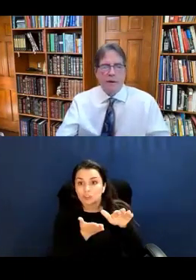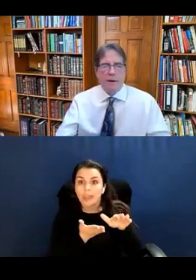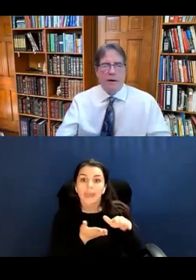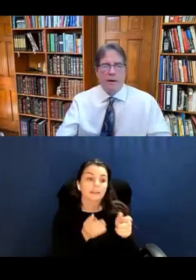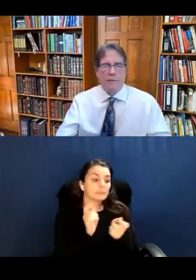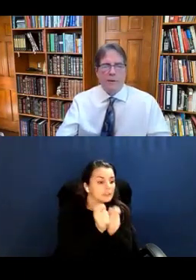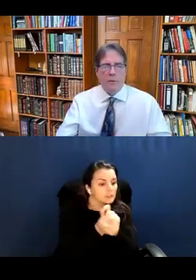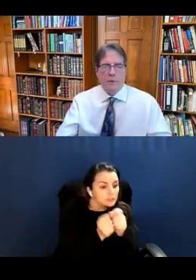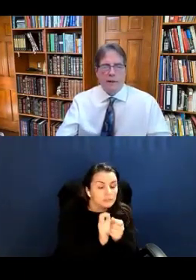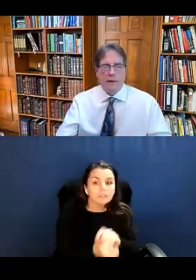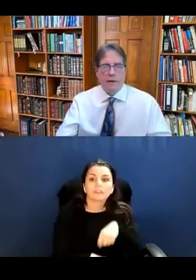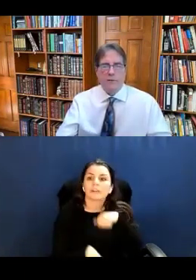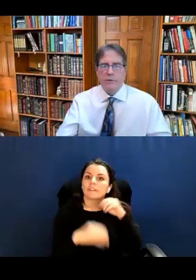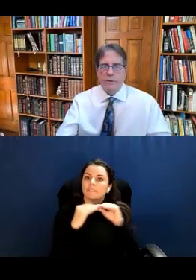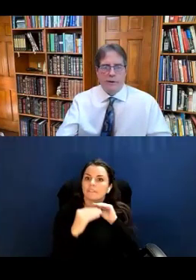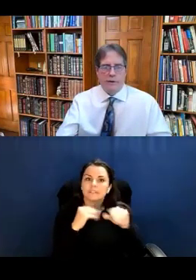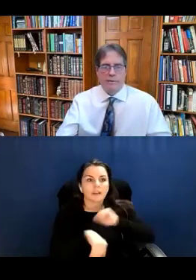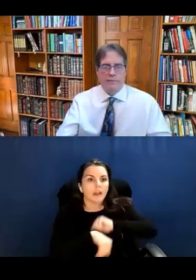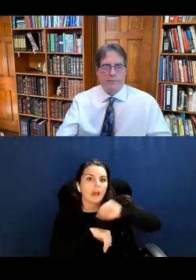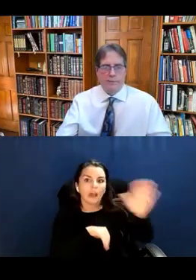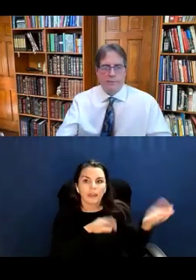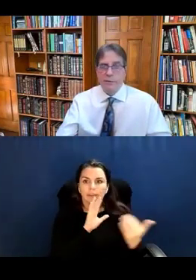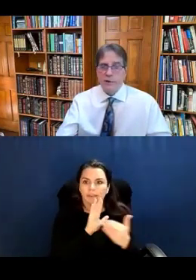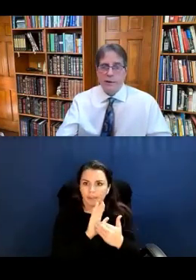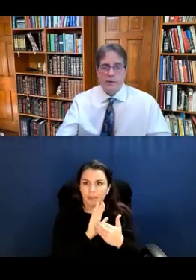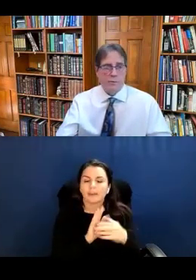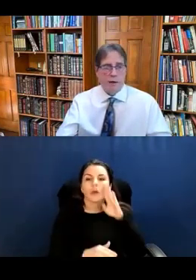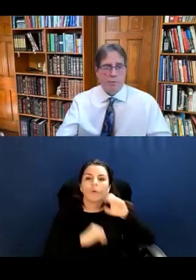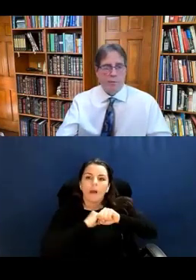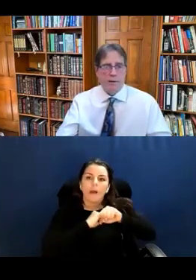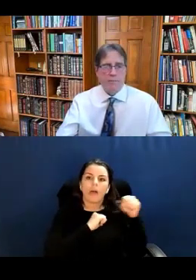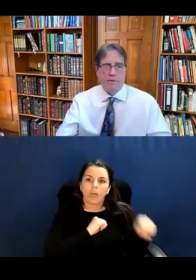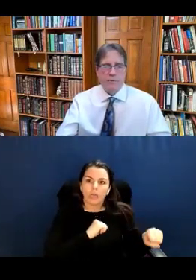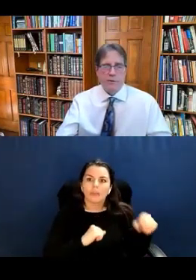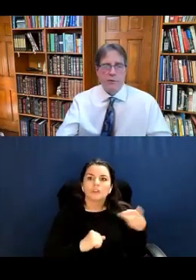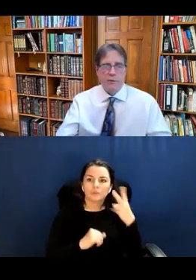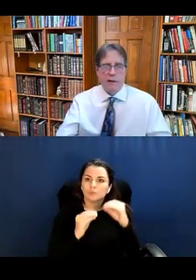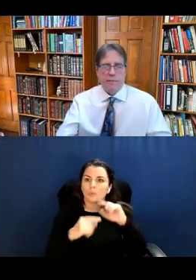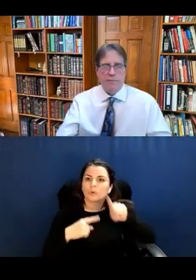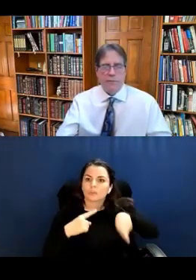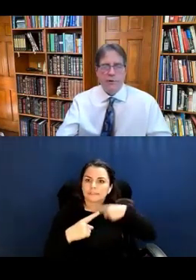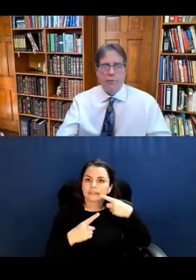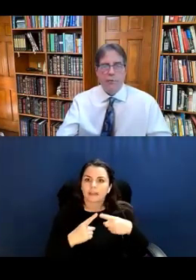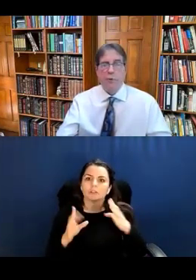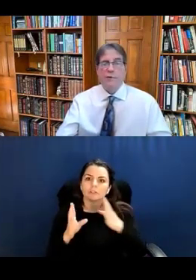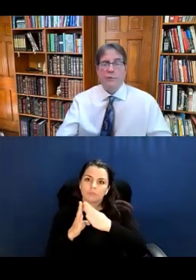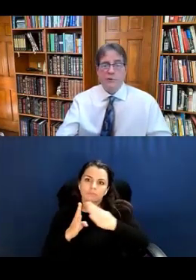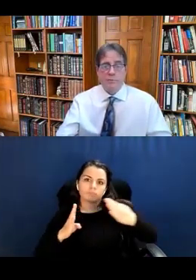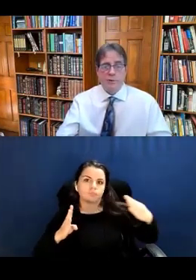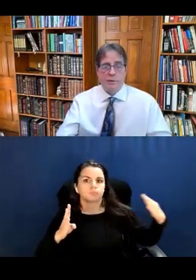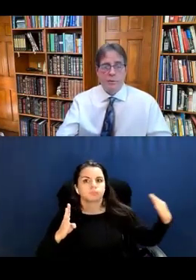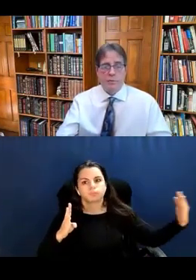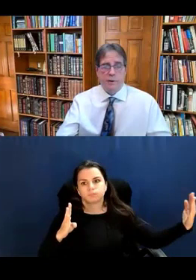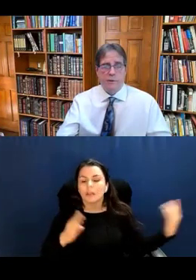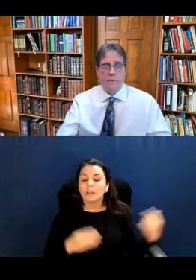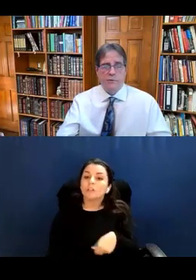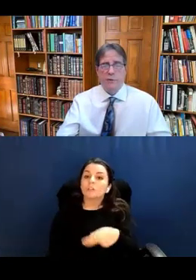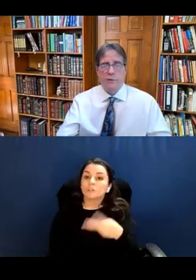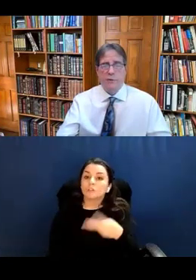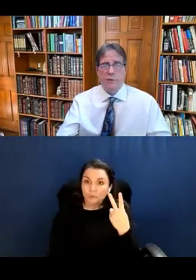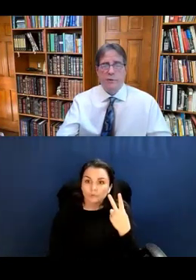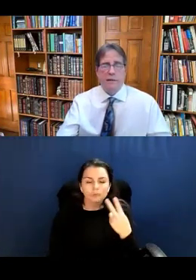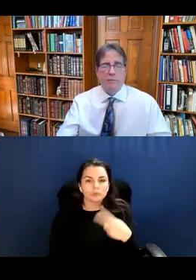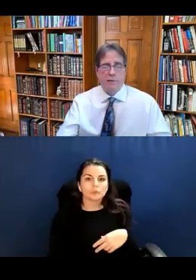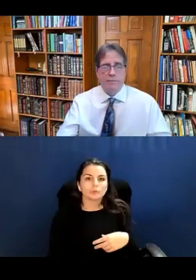it. It will take another 2 cycles probably. So the total time for new plus resubmission will be closer